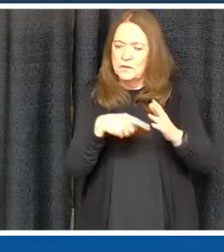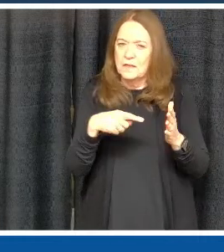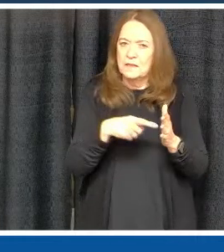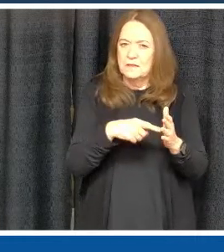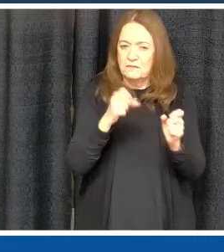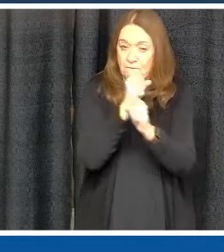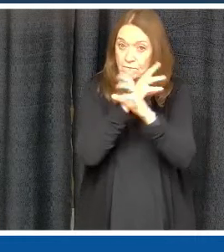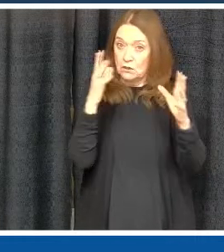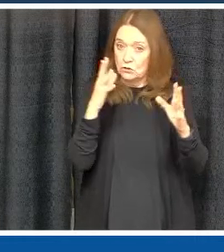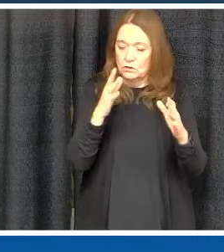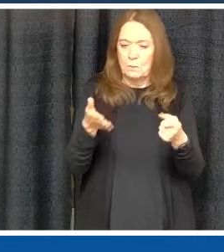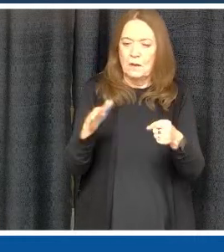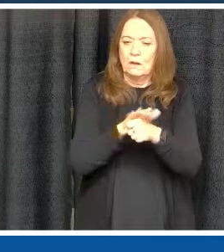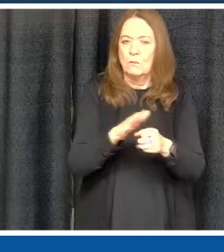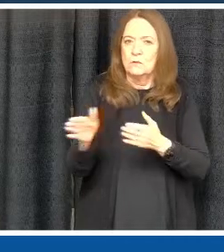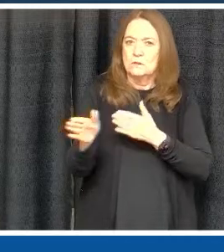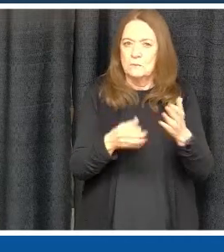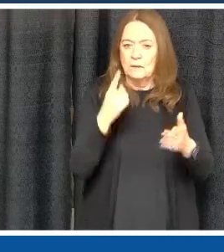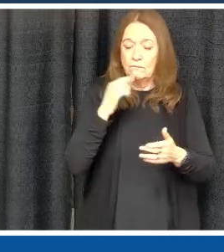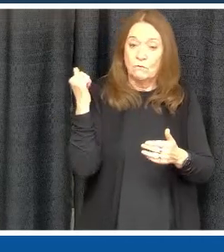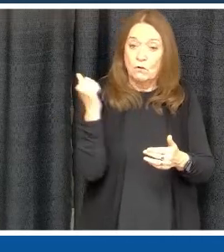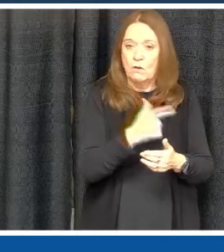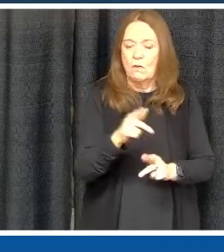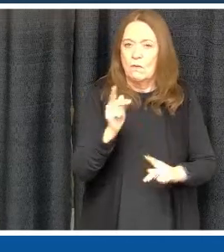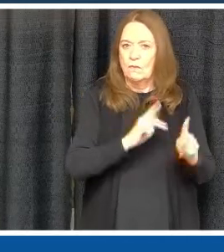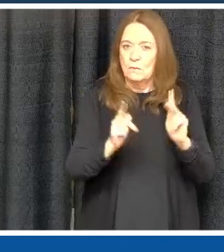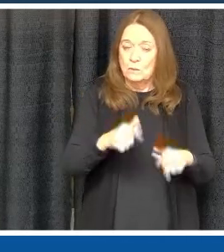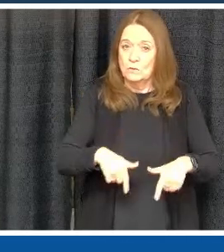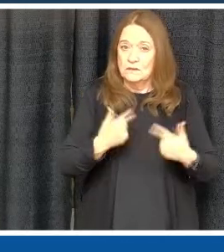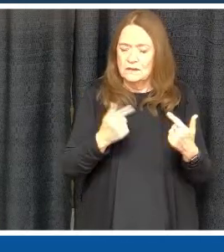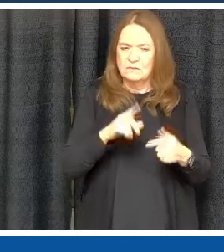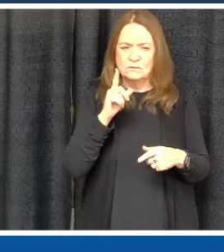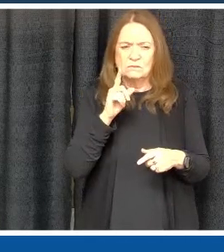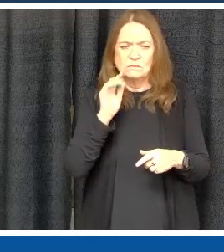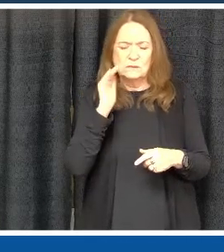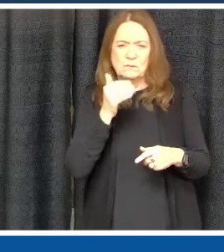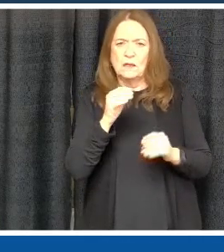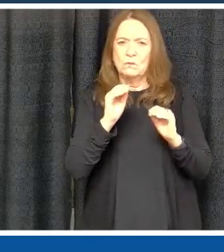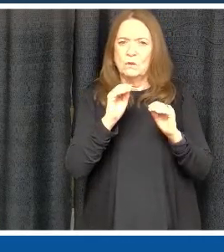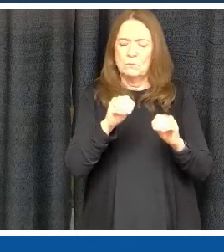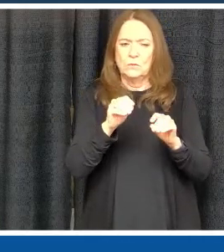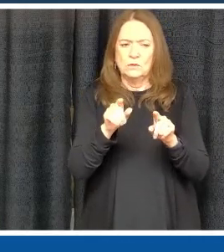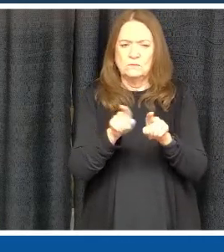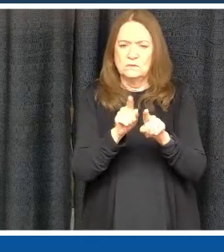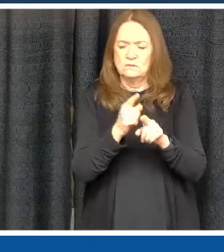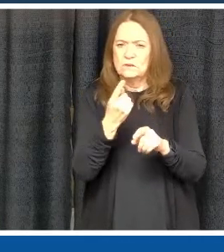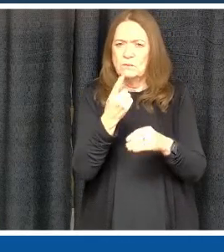a comprehensive plan for all people to live, look like we would put in there something about